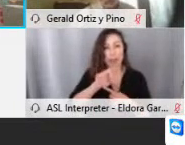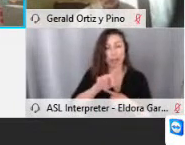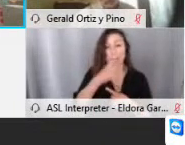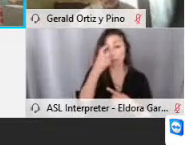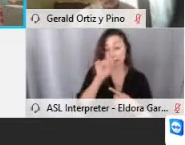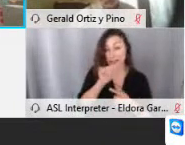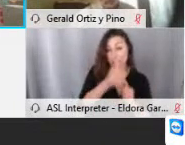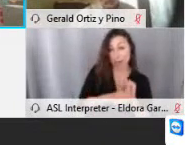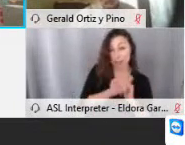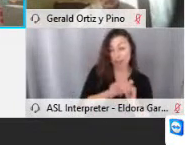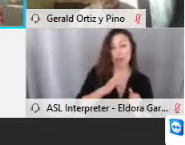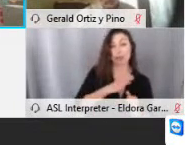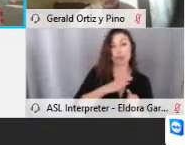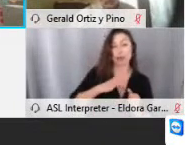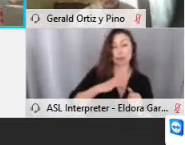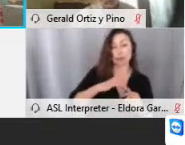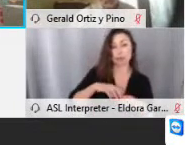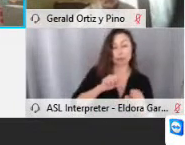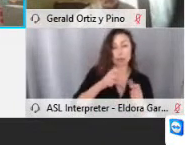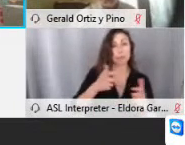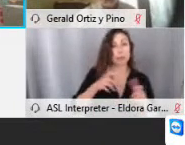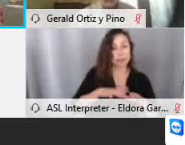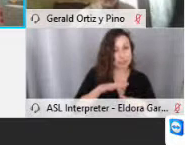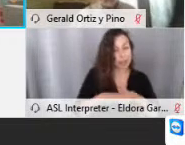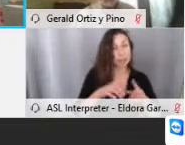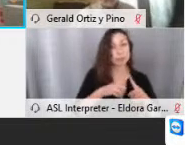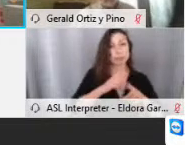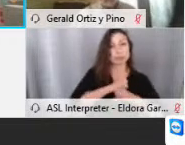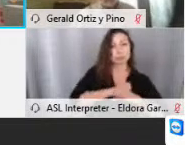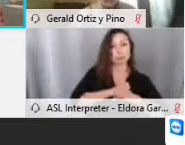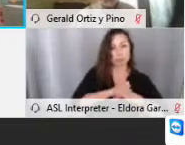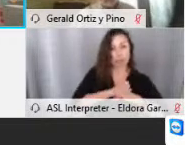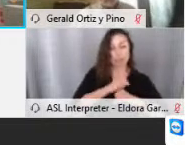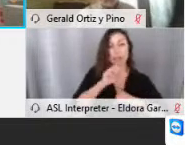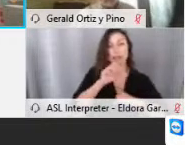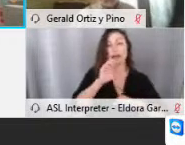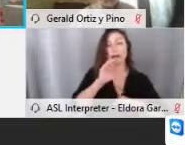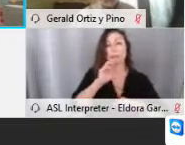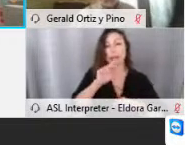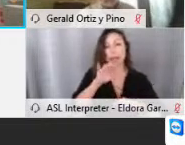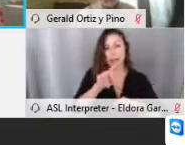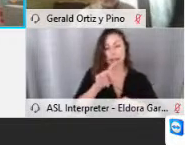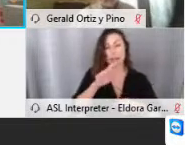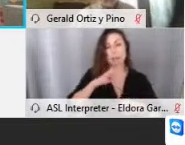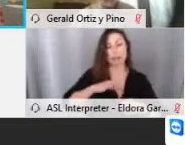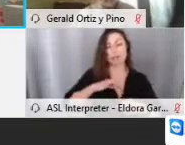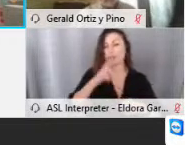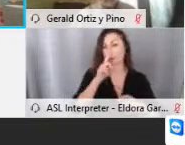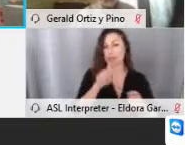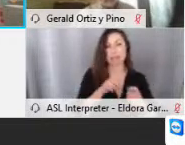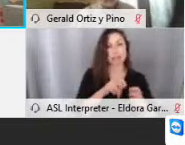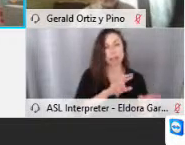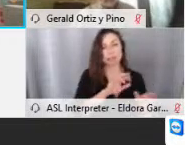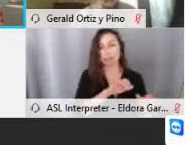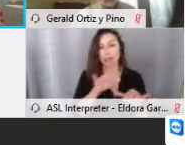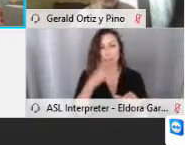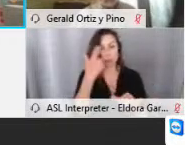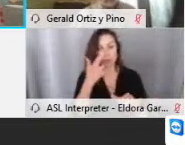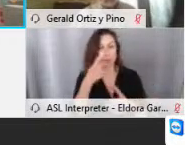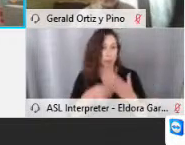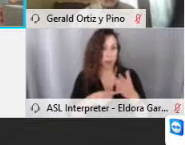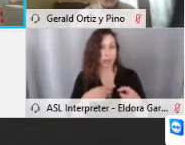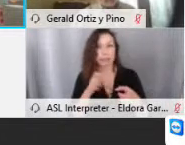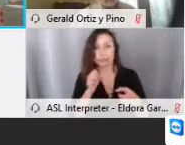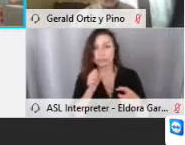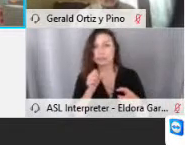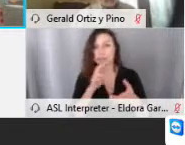that legislation, Congress took significant steps to safeguard Medicaid benefits for the exact reasons that Secretary Grace